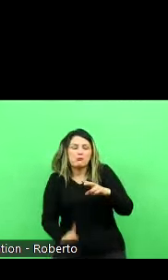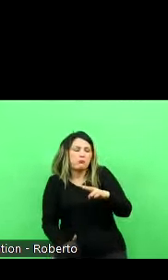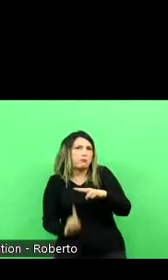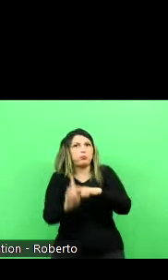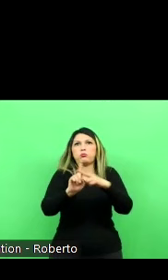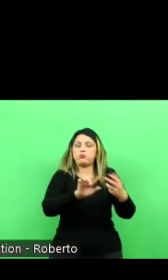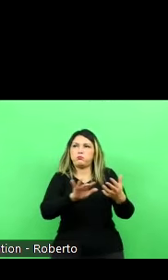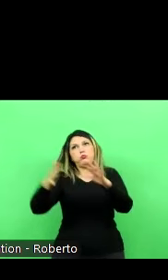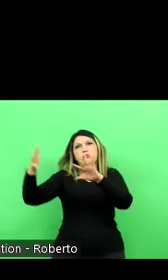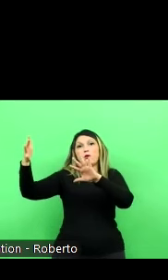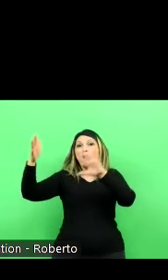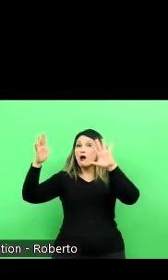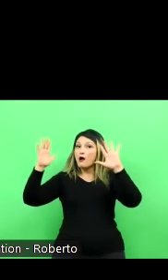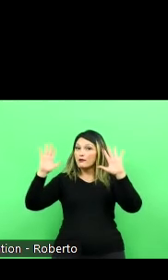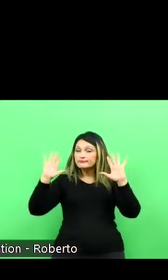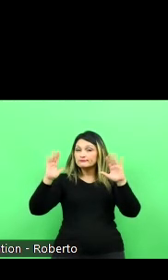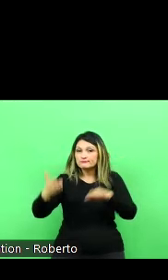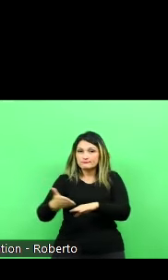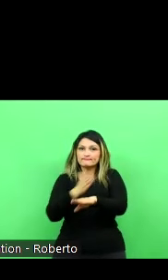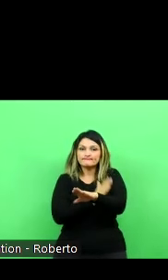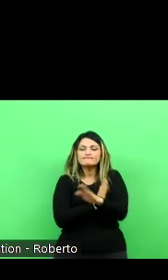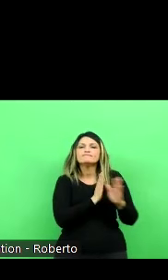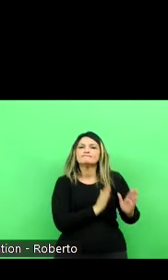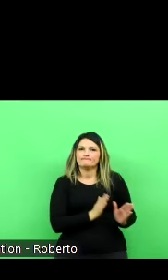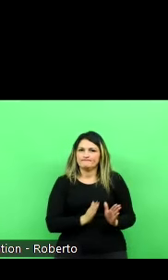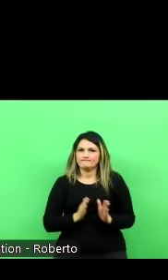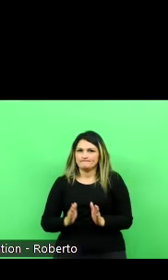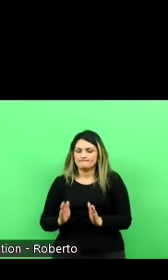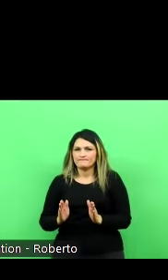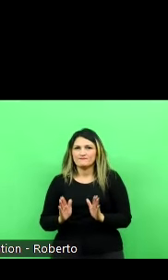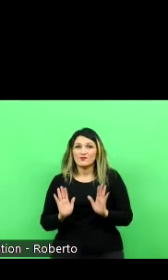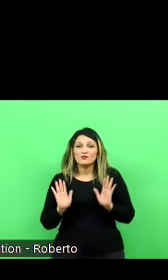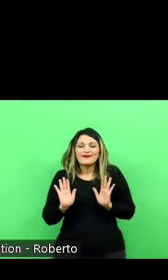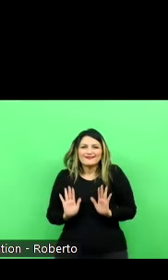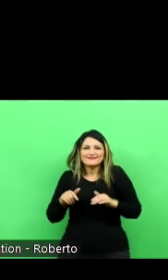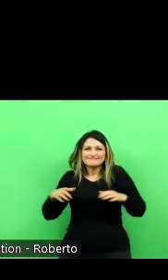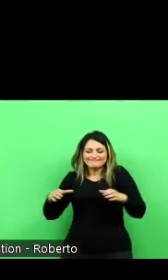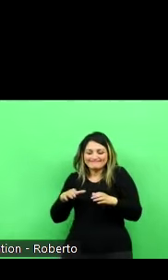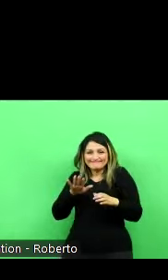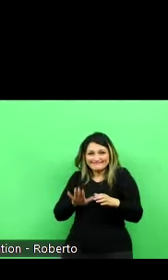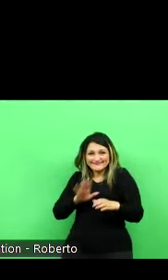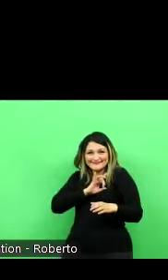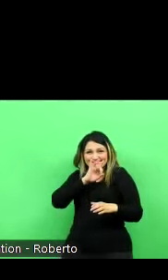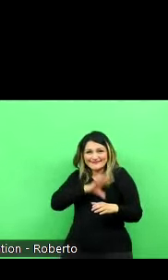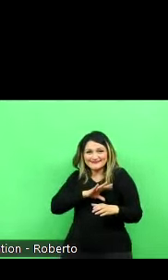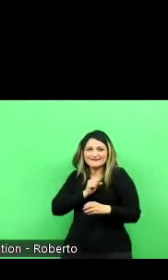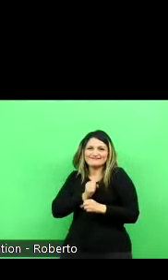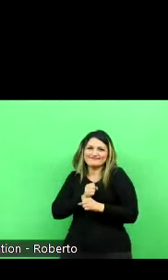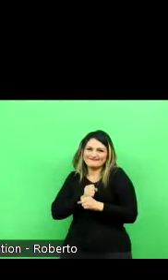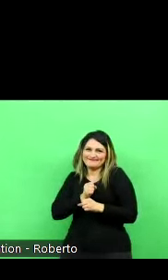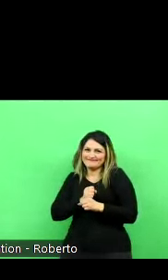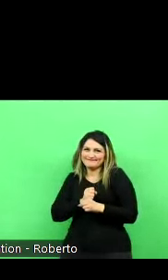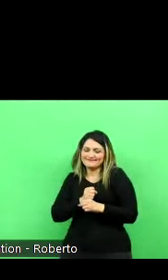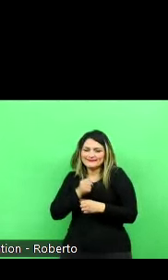that guarantee the active participation of these groups. And this is the foundation of the work that we have carried out.